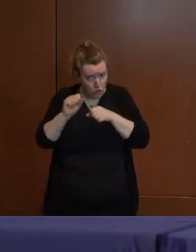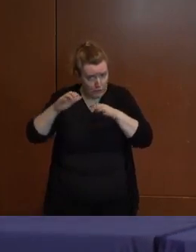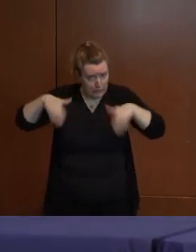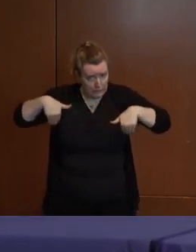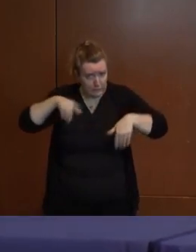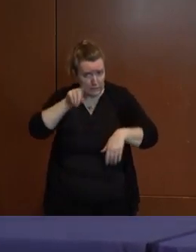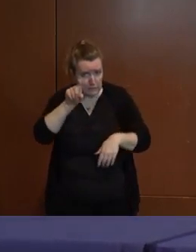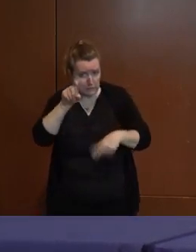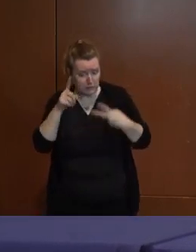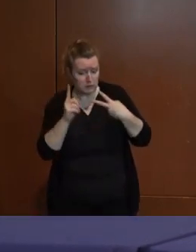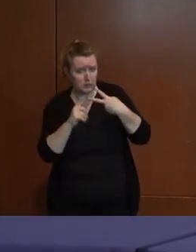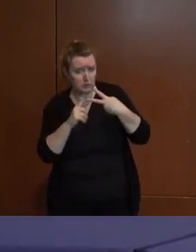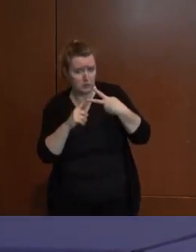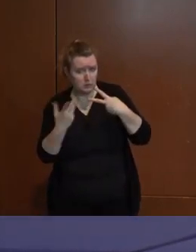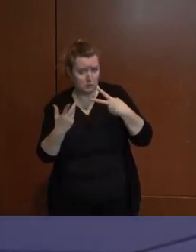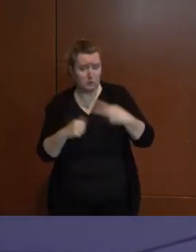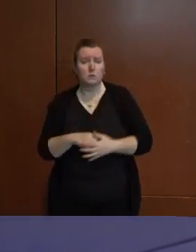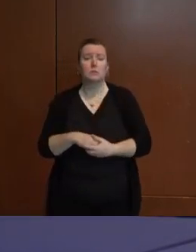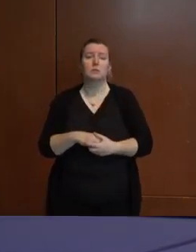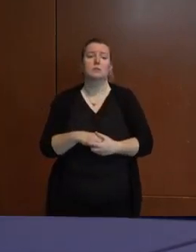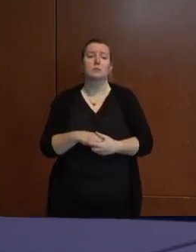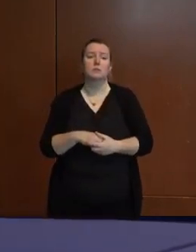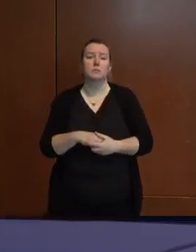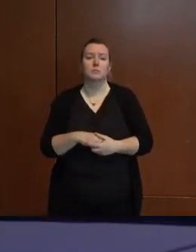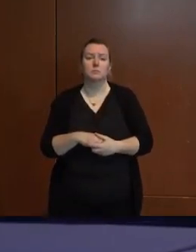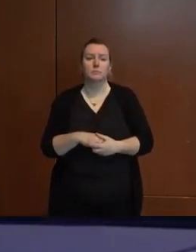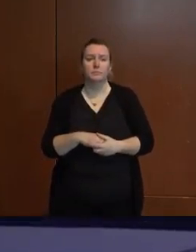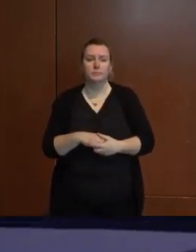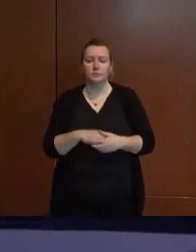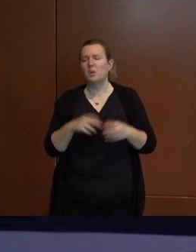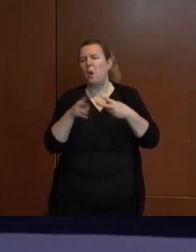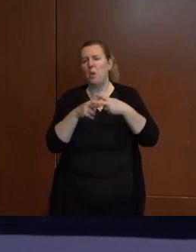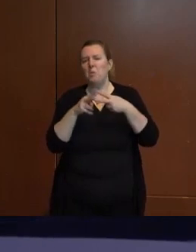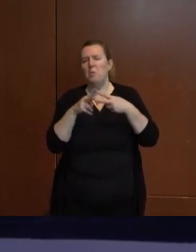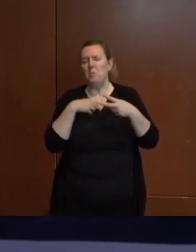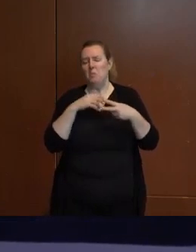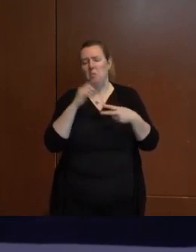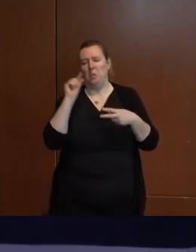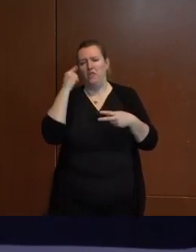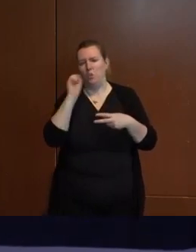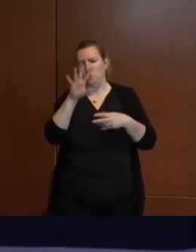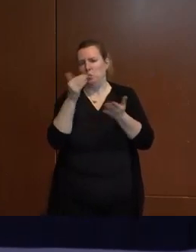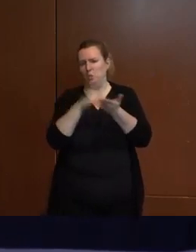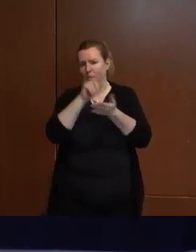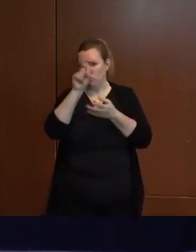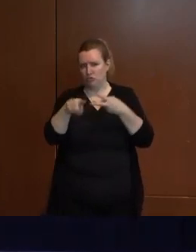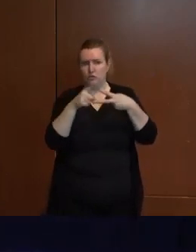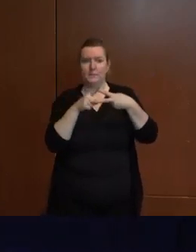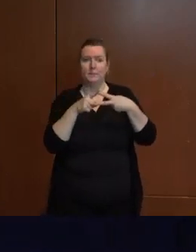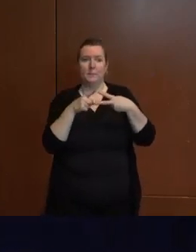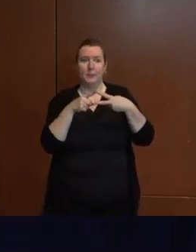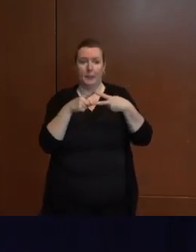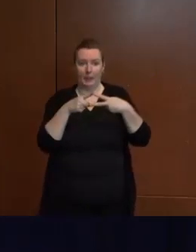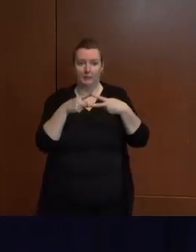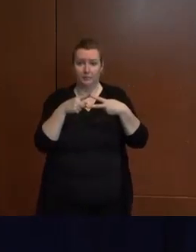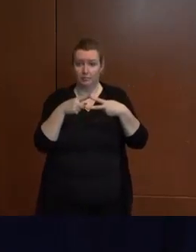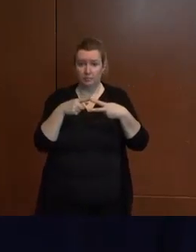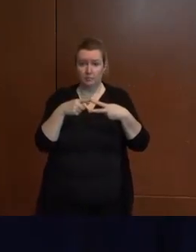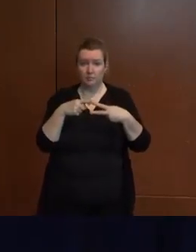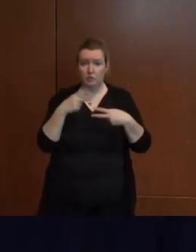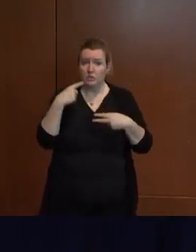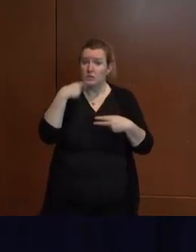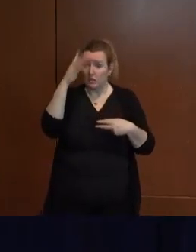colleagues asked me to ask this. Will you issue guidance to hospitals about how long their COVID-19 positive patients must remain at home? That's a